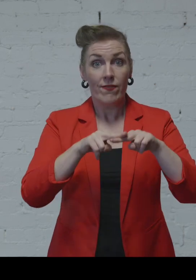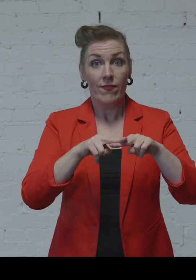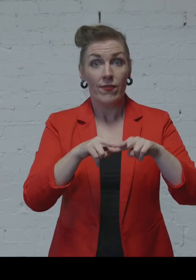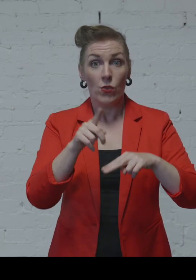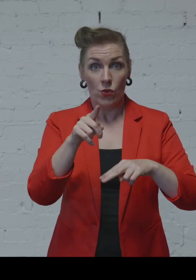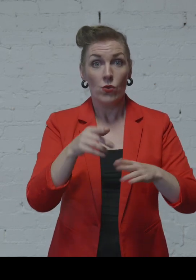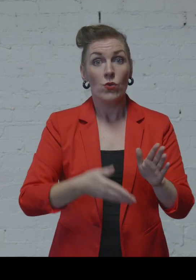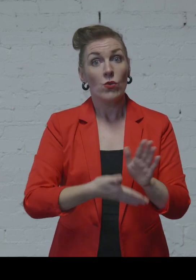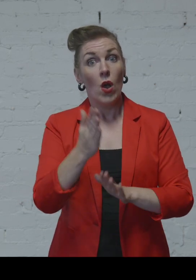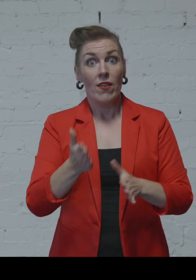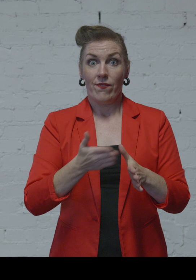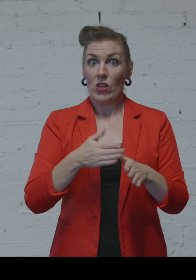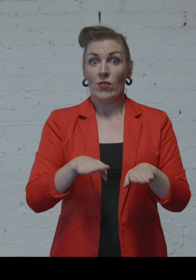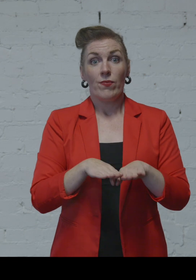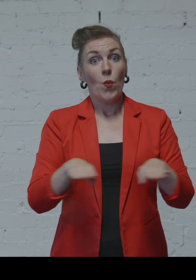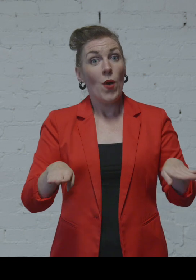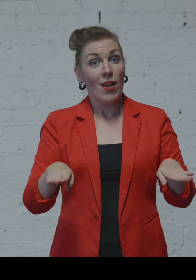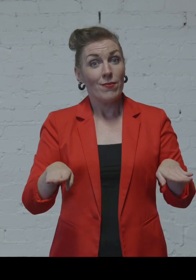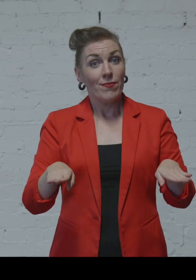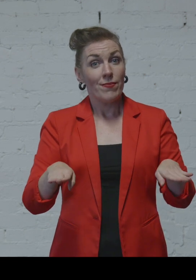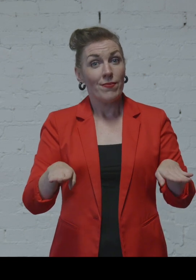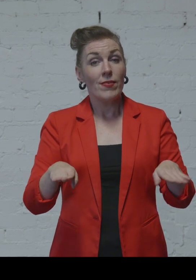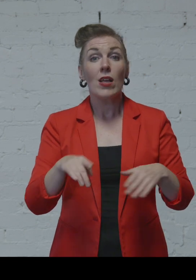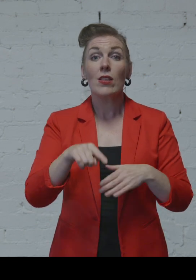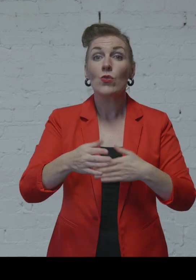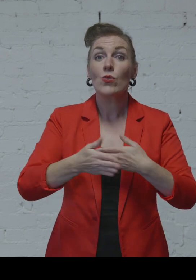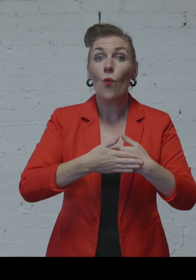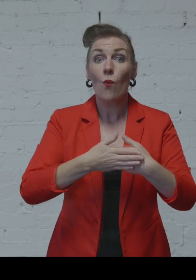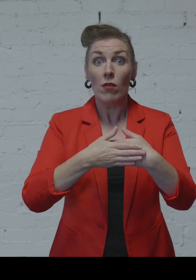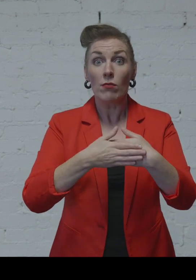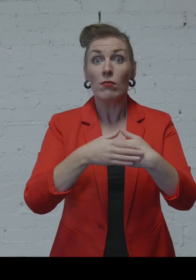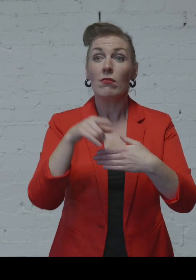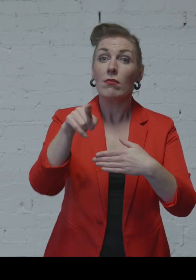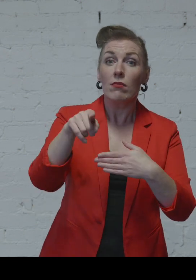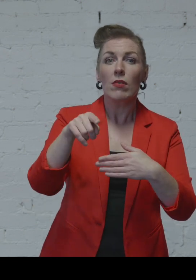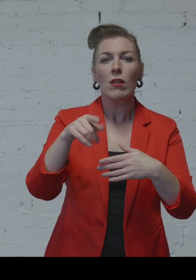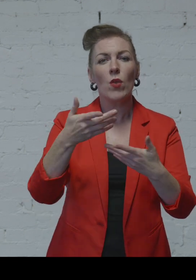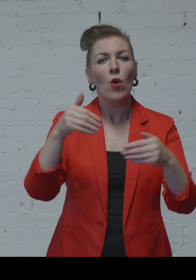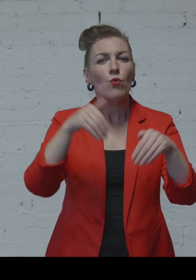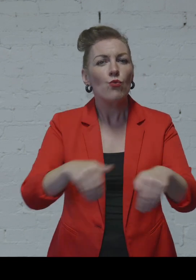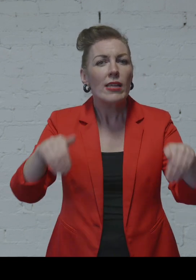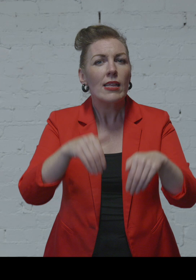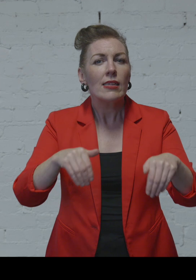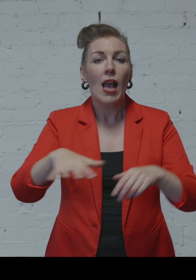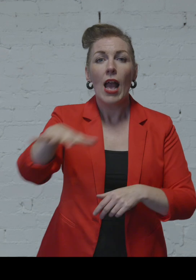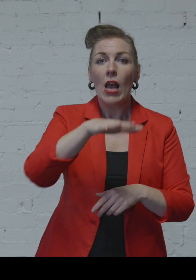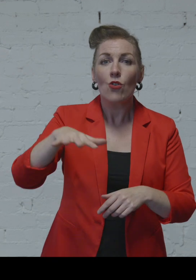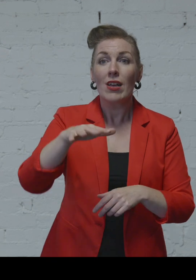When you come out of the lift, you will be on the first floor. There is a door in front of you which takes you to the waiting area for the